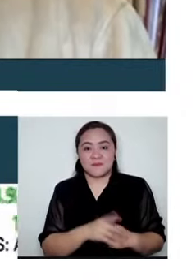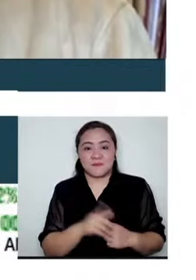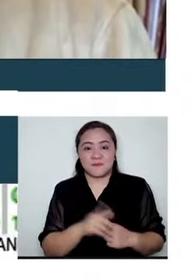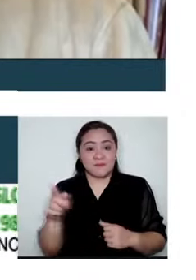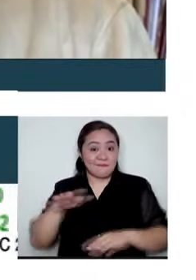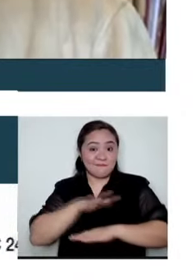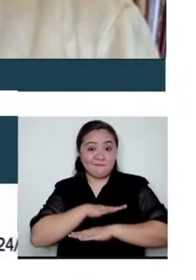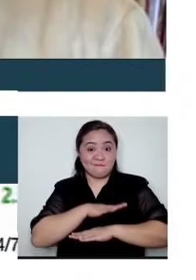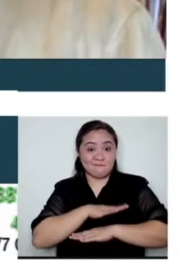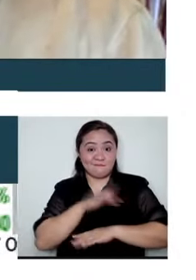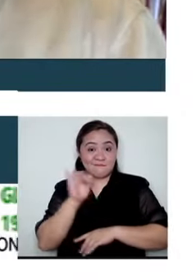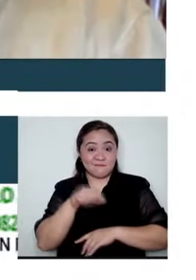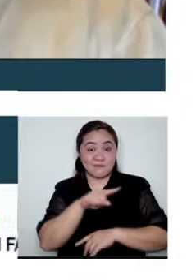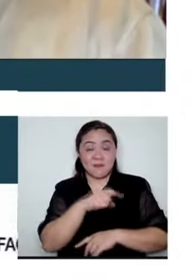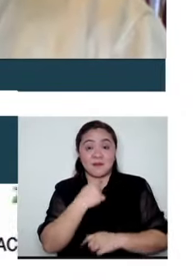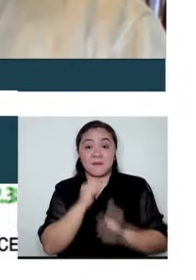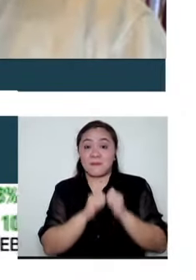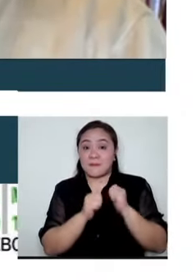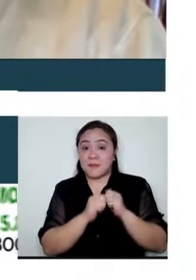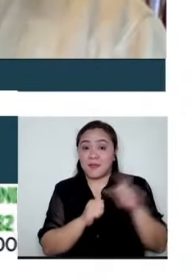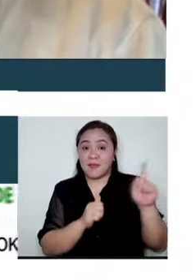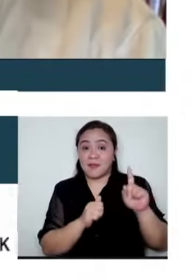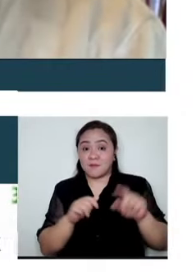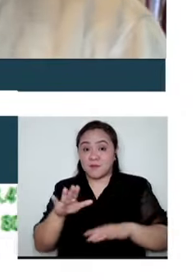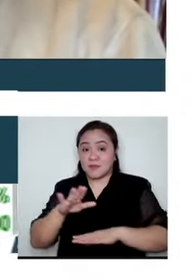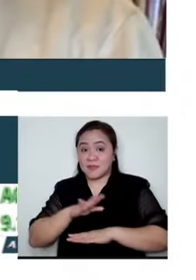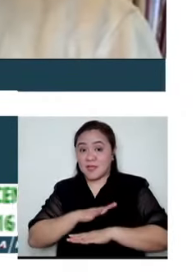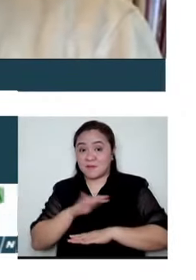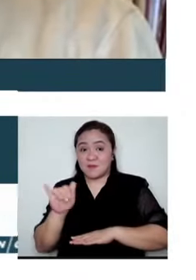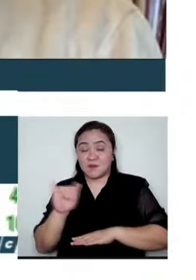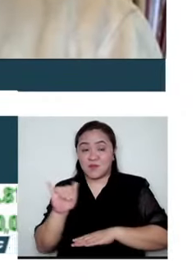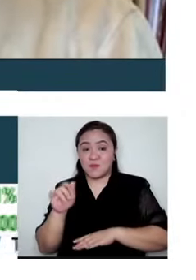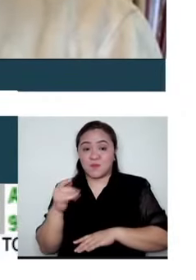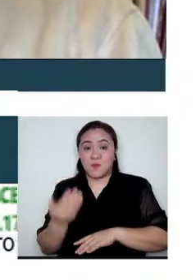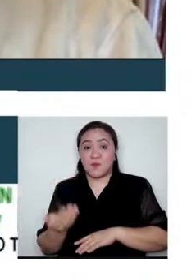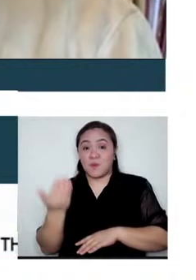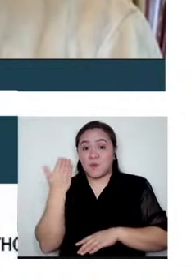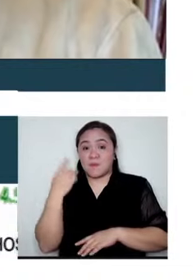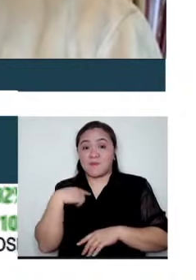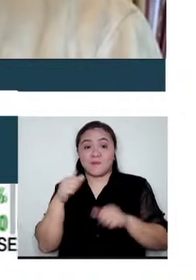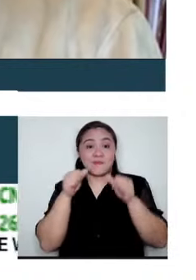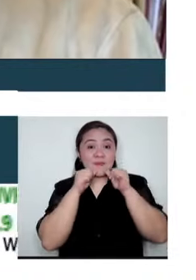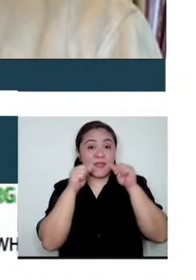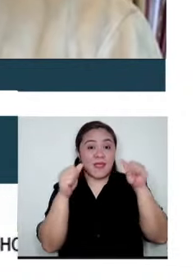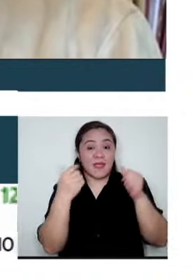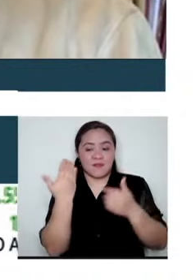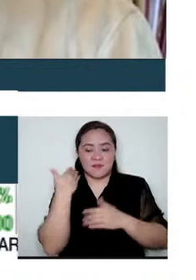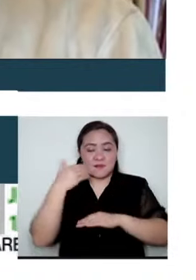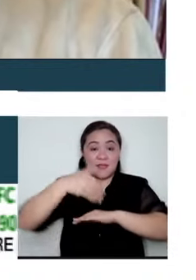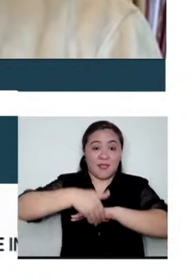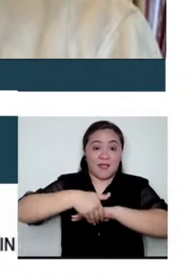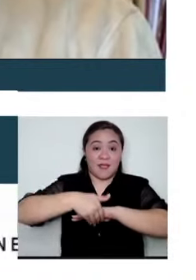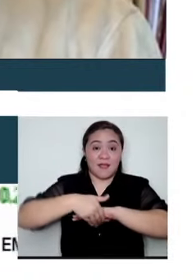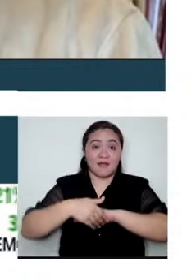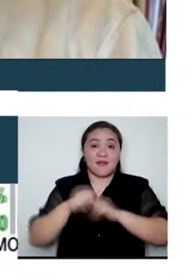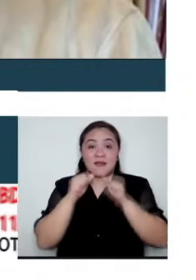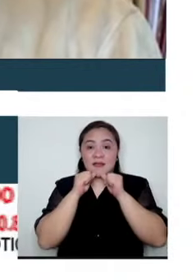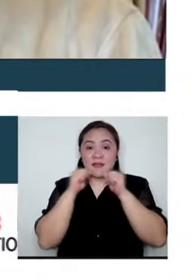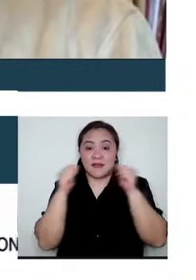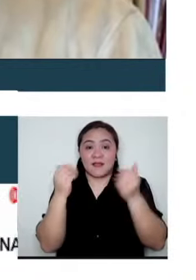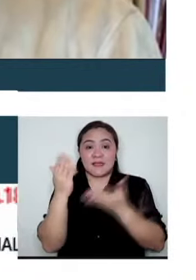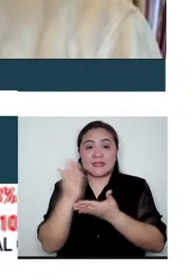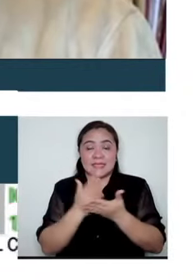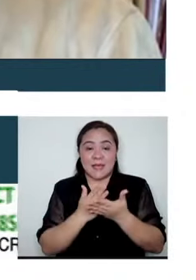satisfaction, can you say that that's the same satisfaction that you have when it was announced last night that there has